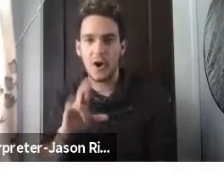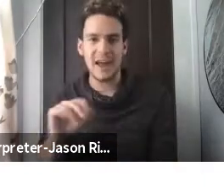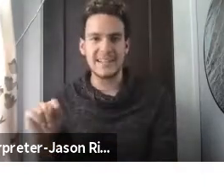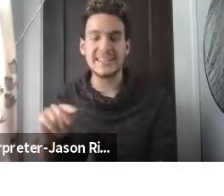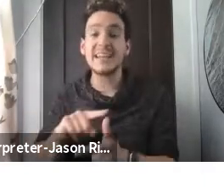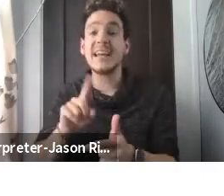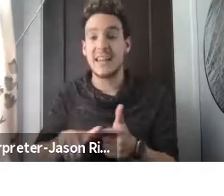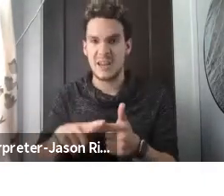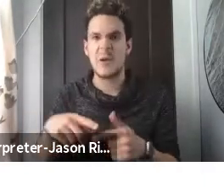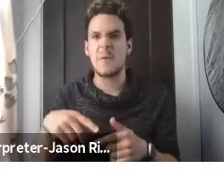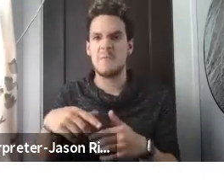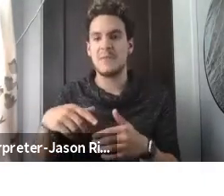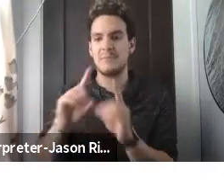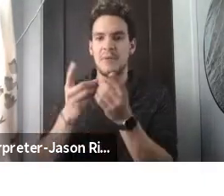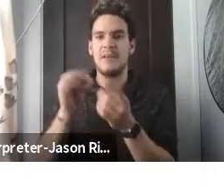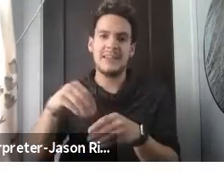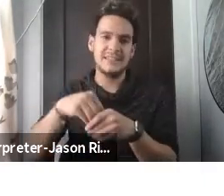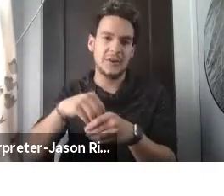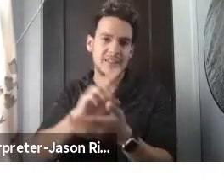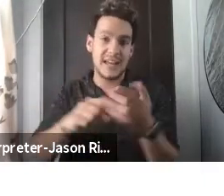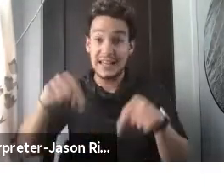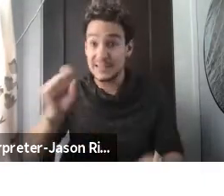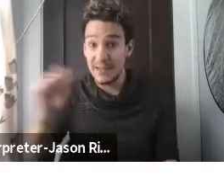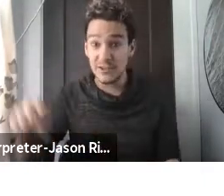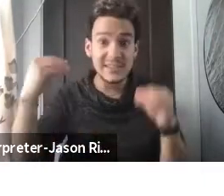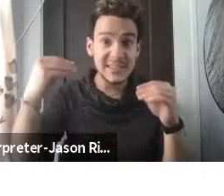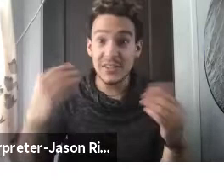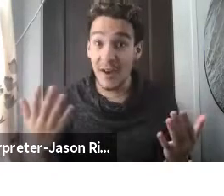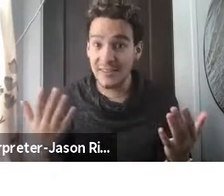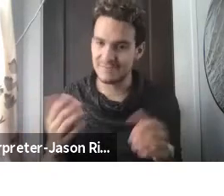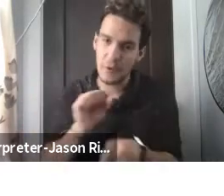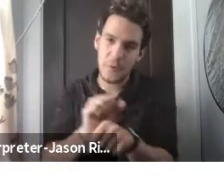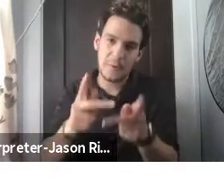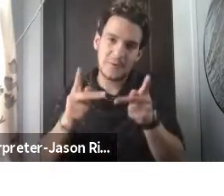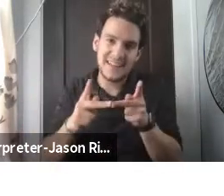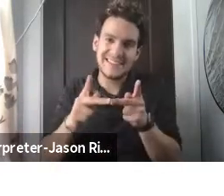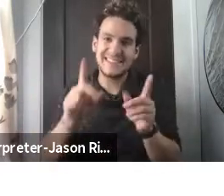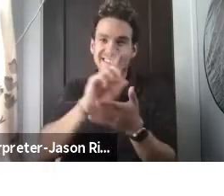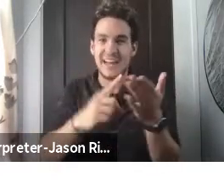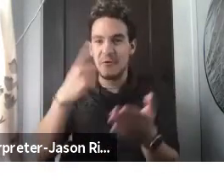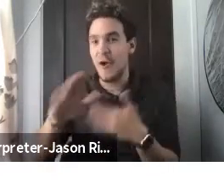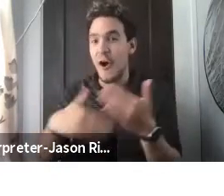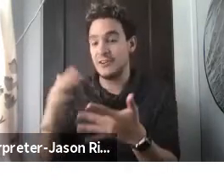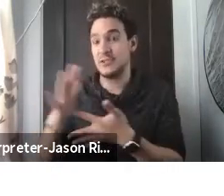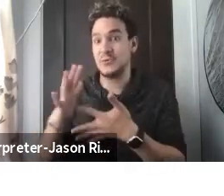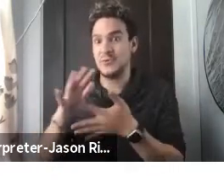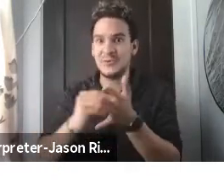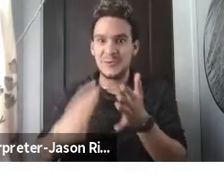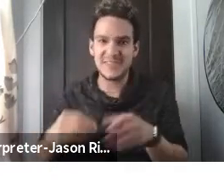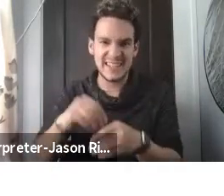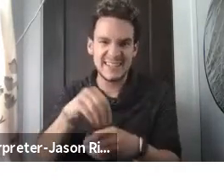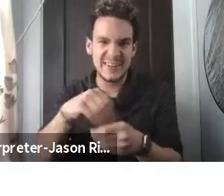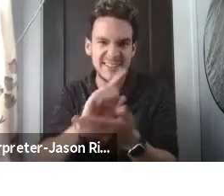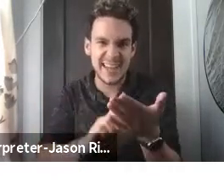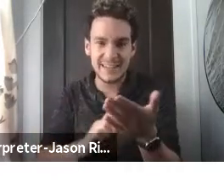Department of Interior Design. And this semester, I'm teaching workplace design to the juniors. As which you can imagine, it